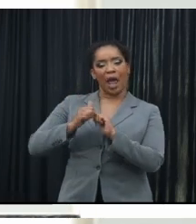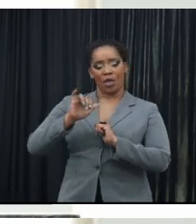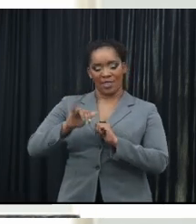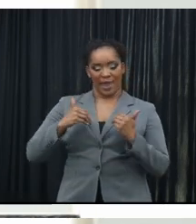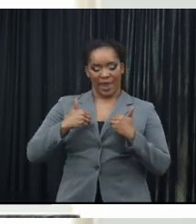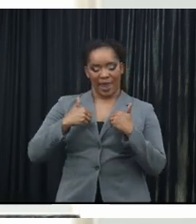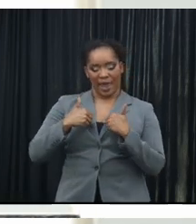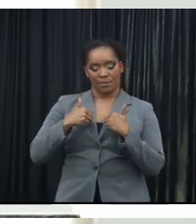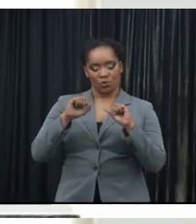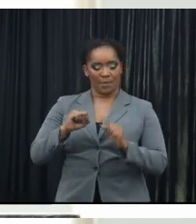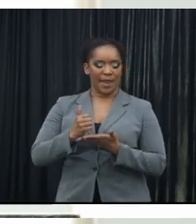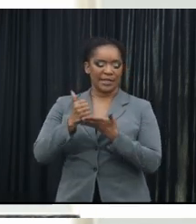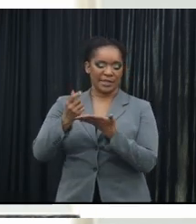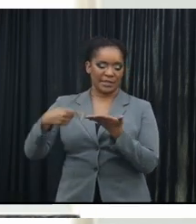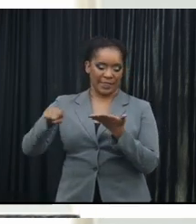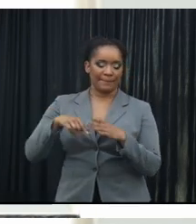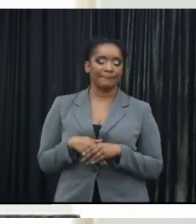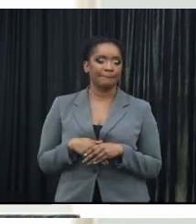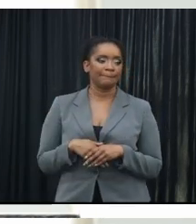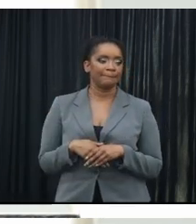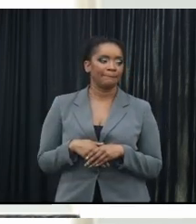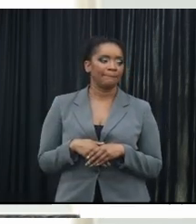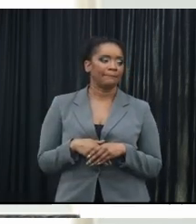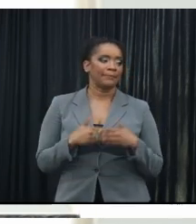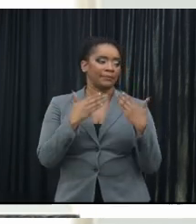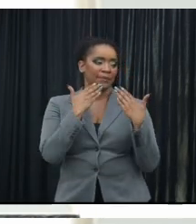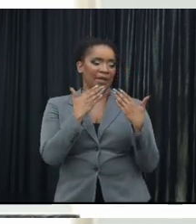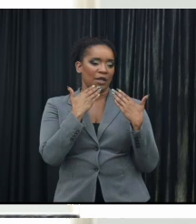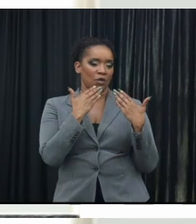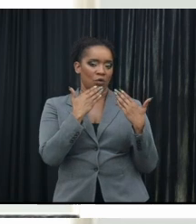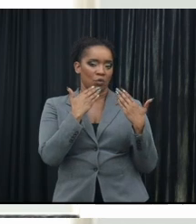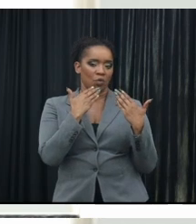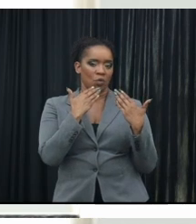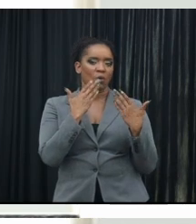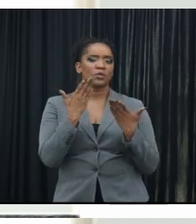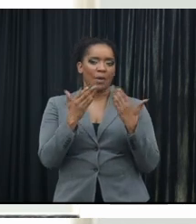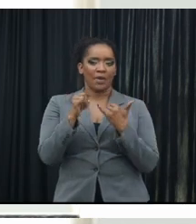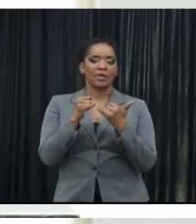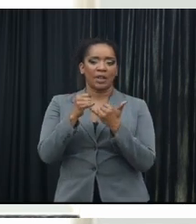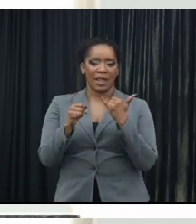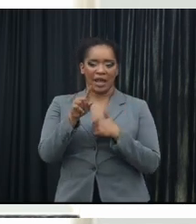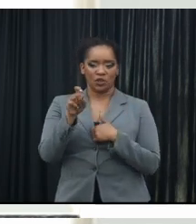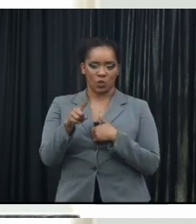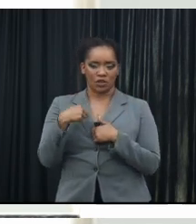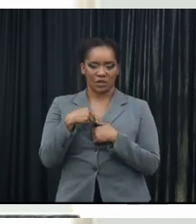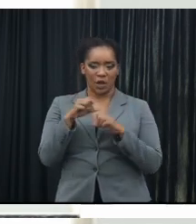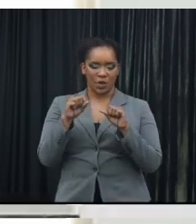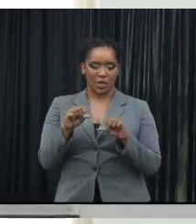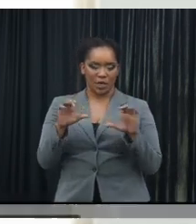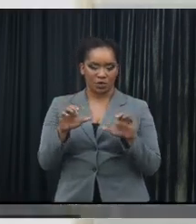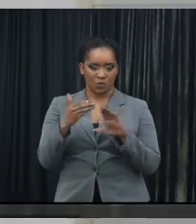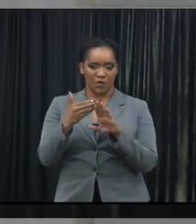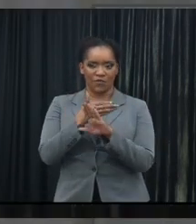assist them. Thank you, Amy. We'll move on to probably the last question we'll be able to get to before our Q&A. We want